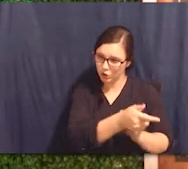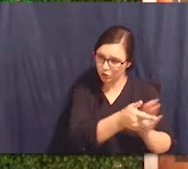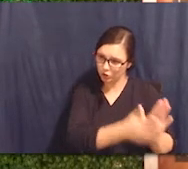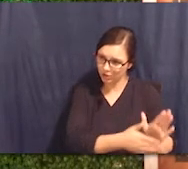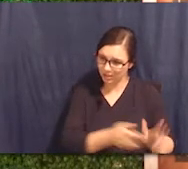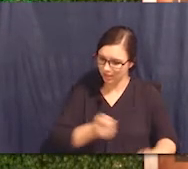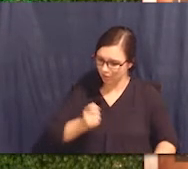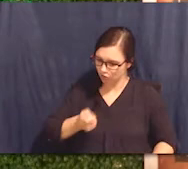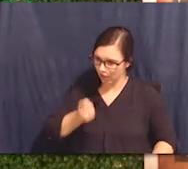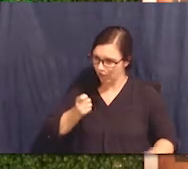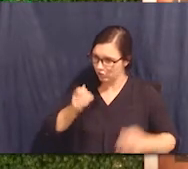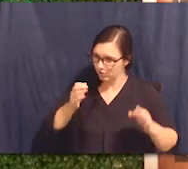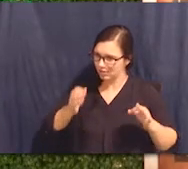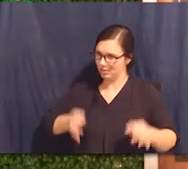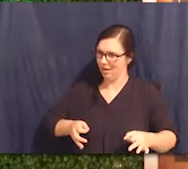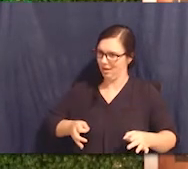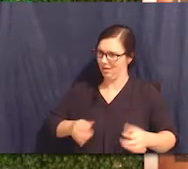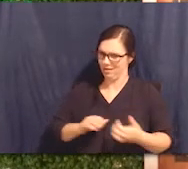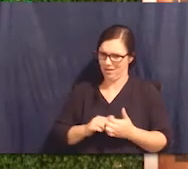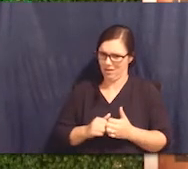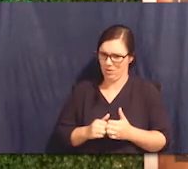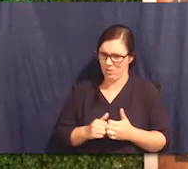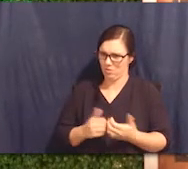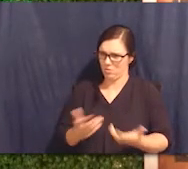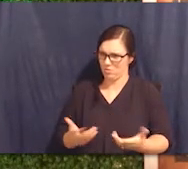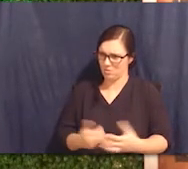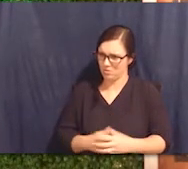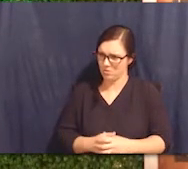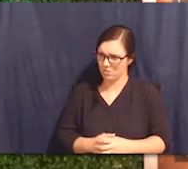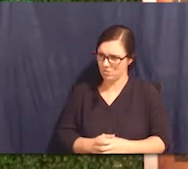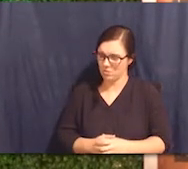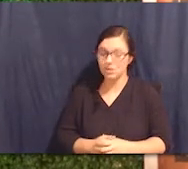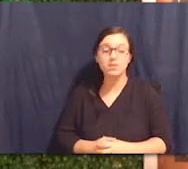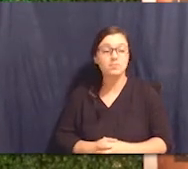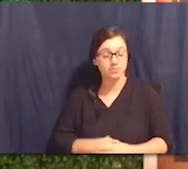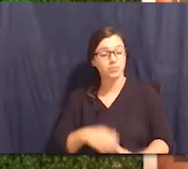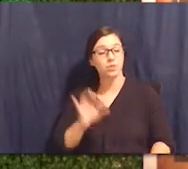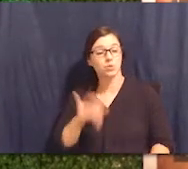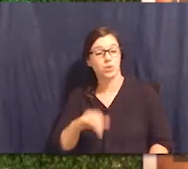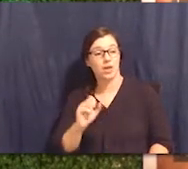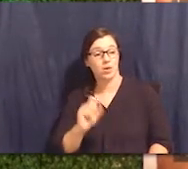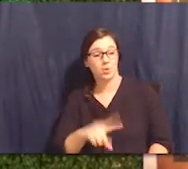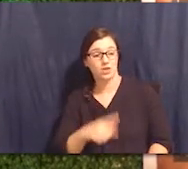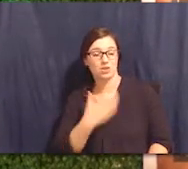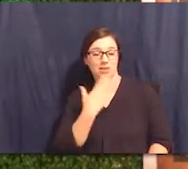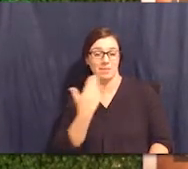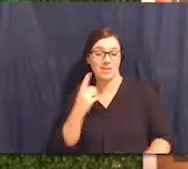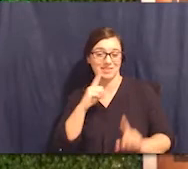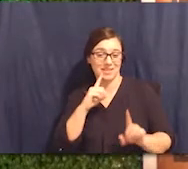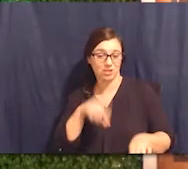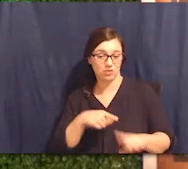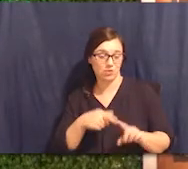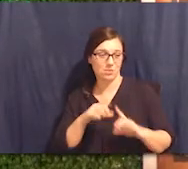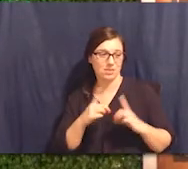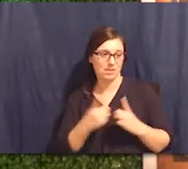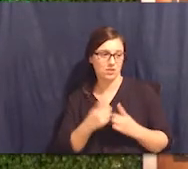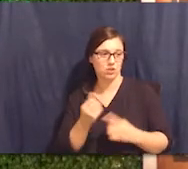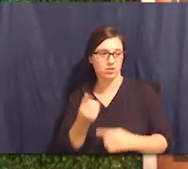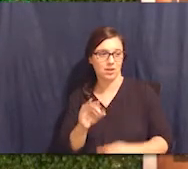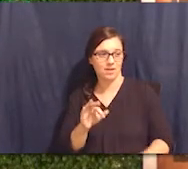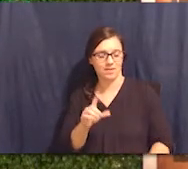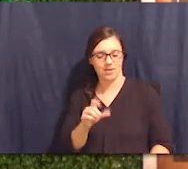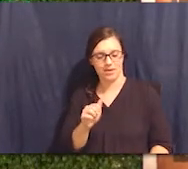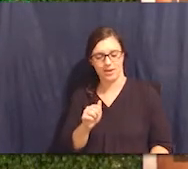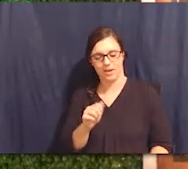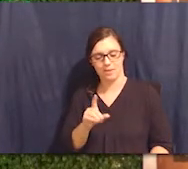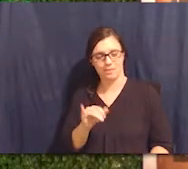the judge that makes those decisions? So that question is best answered by the Division of